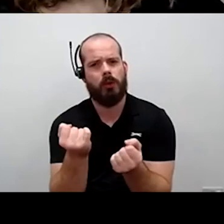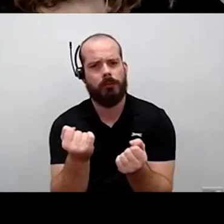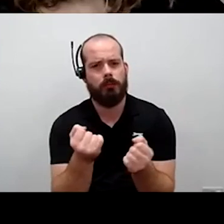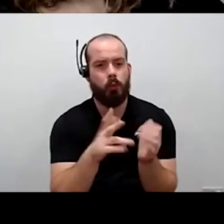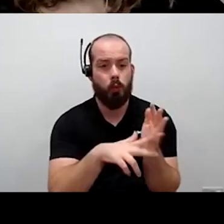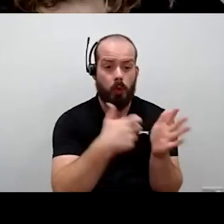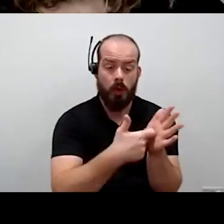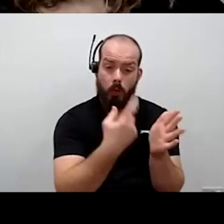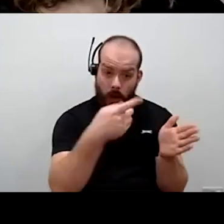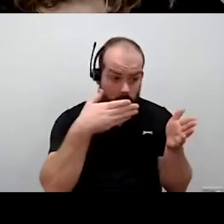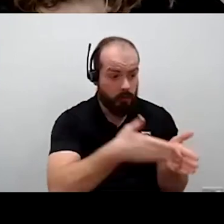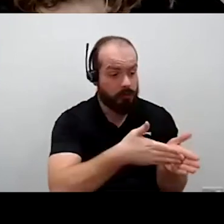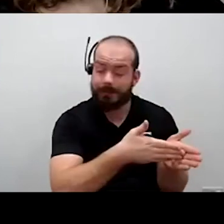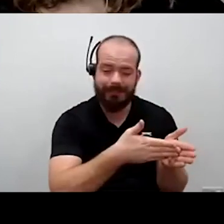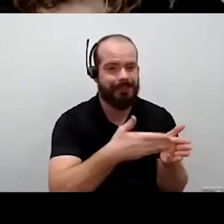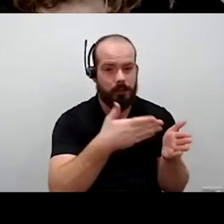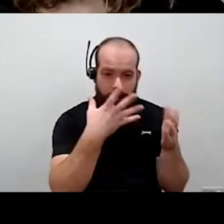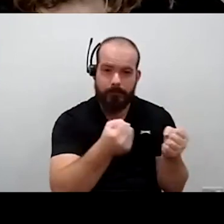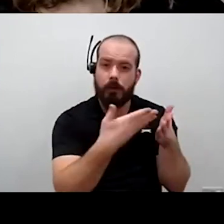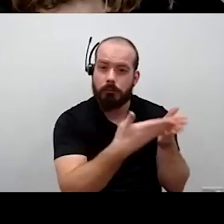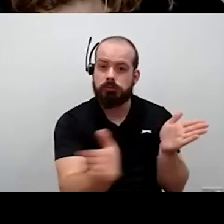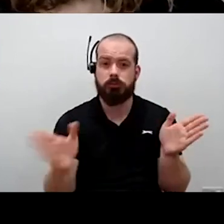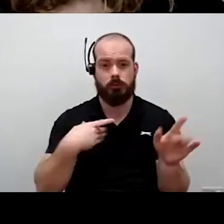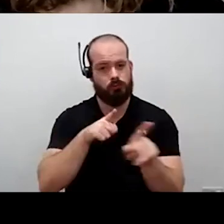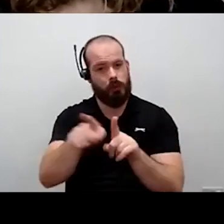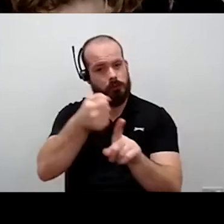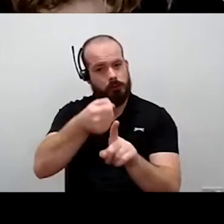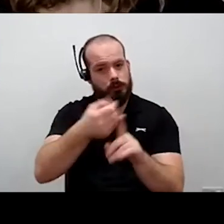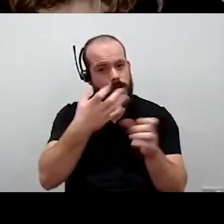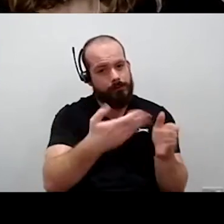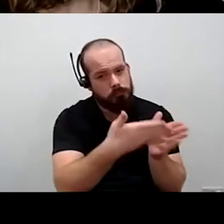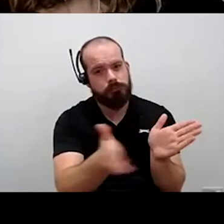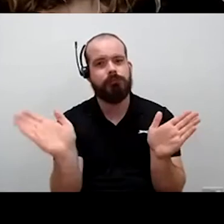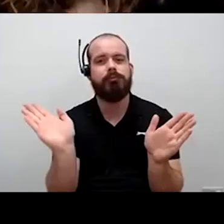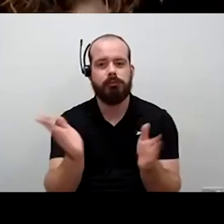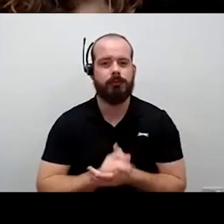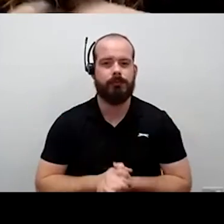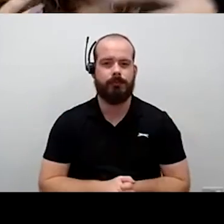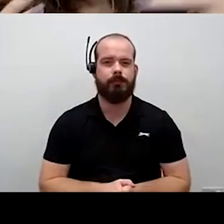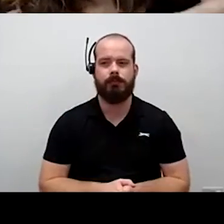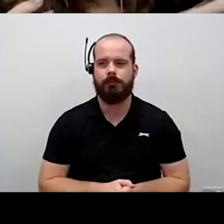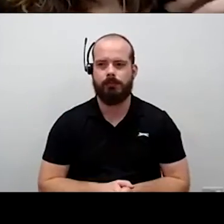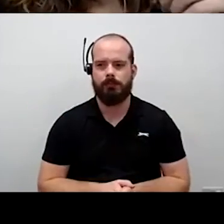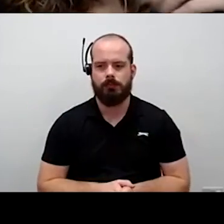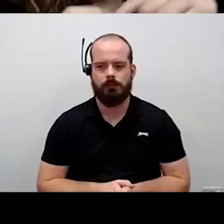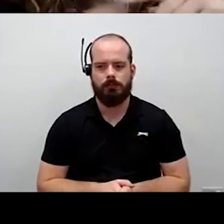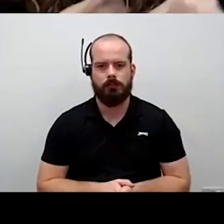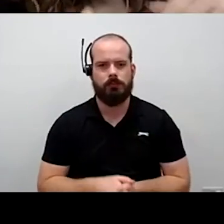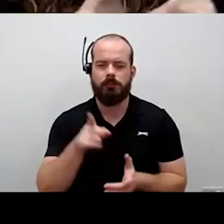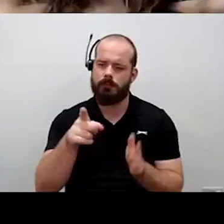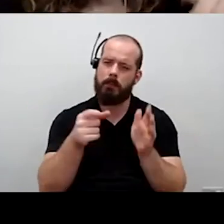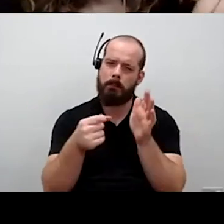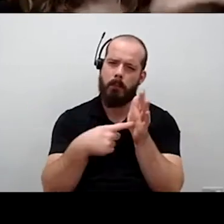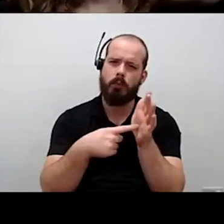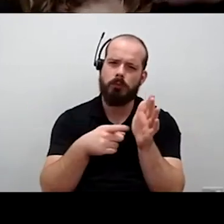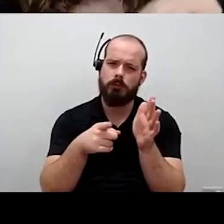And that's what we've been trying to do. Is that an answer to your question? Yeah. You touched on a really important question, which is actually one I was going